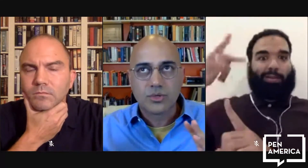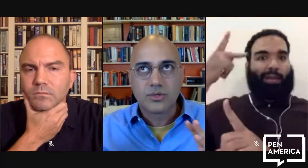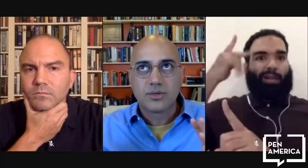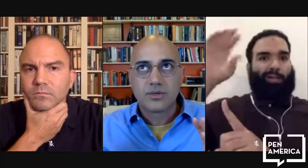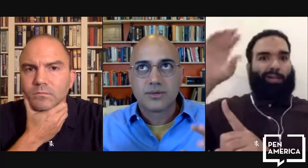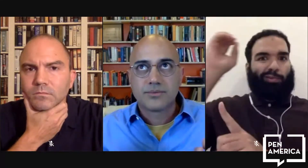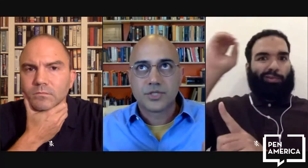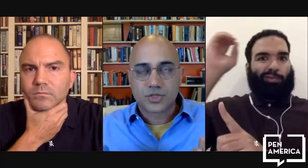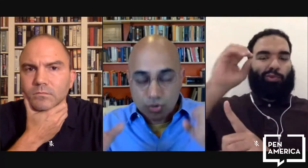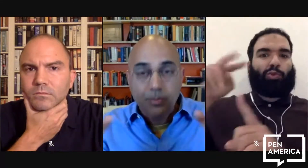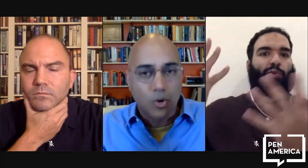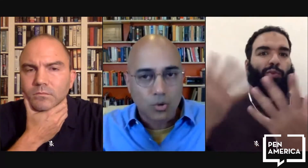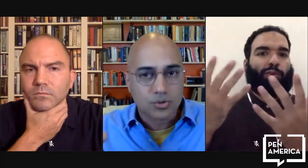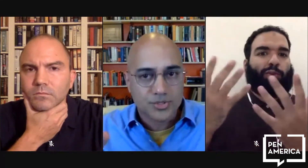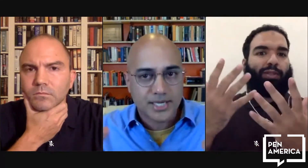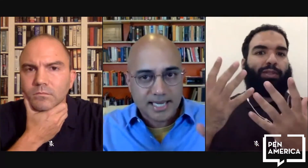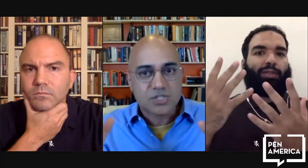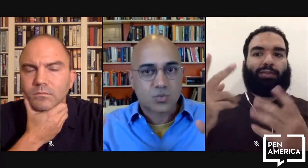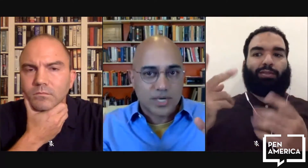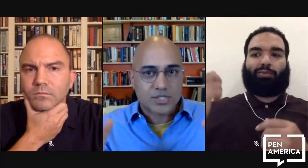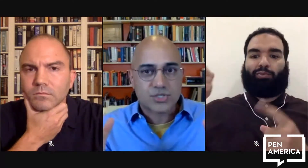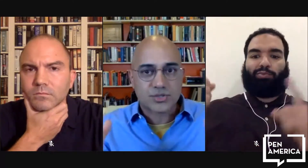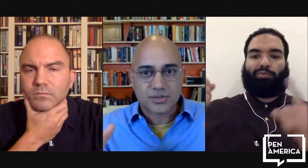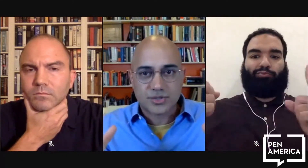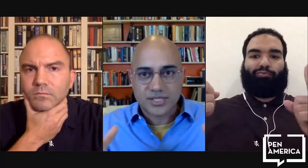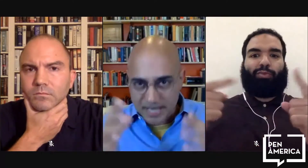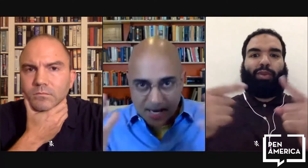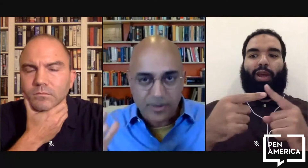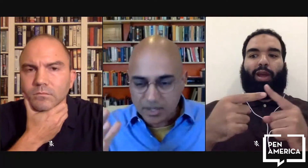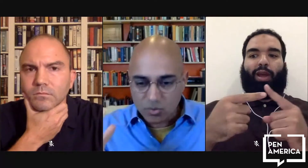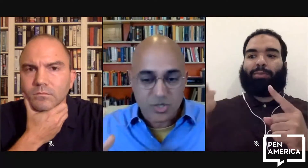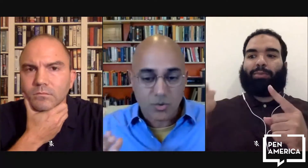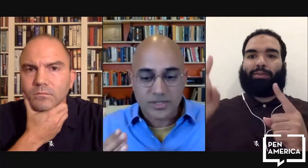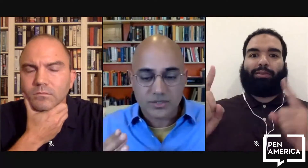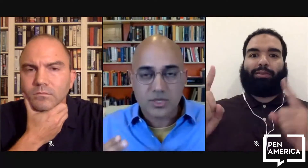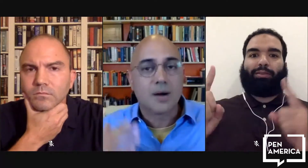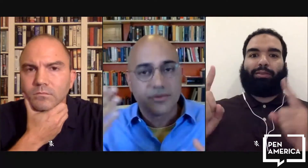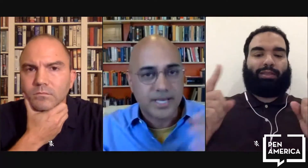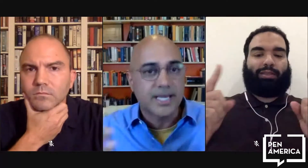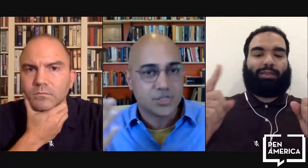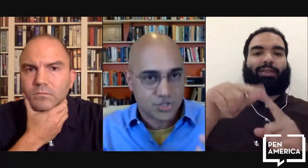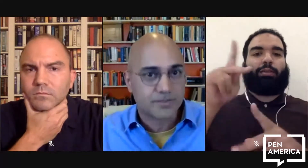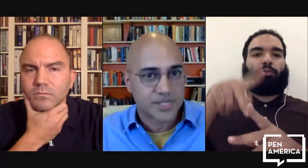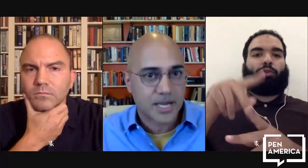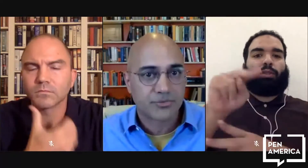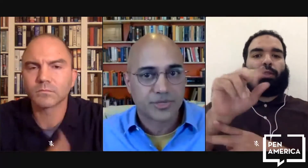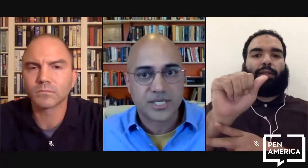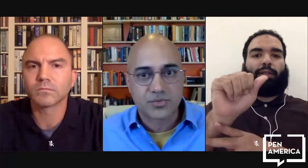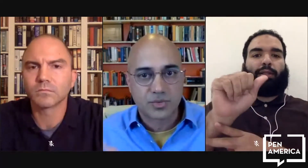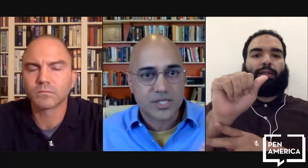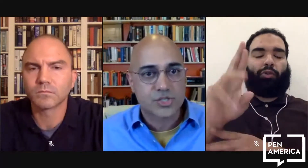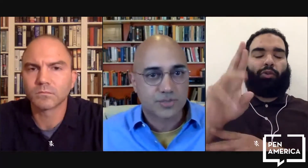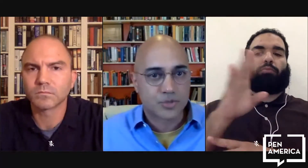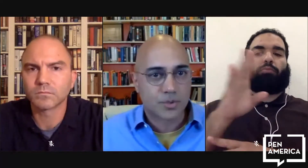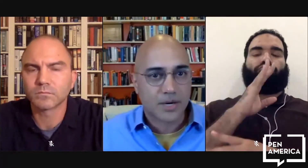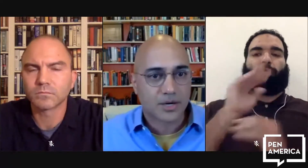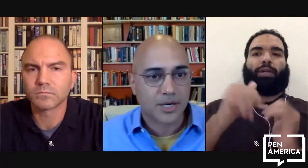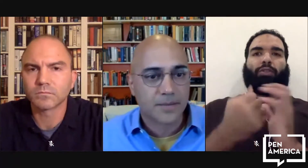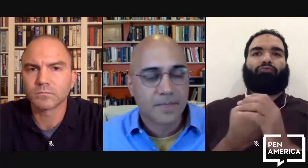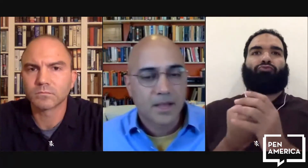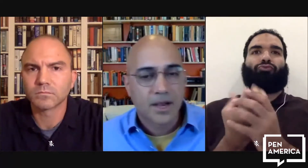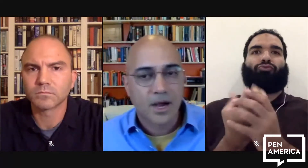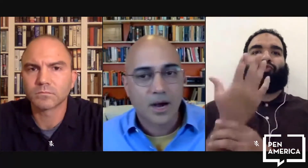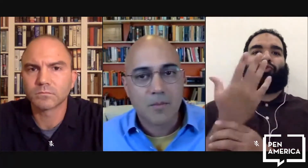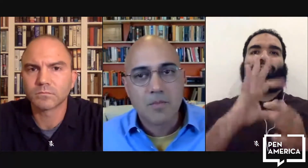two poles against which this narrator was going to come of age himself and his relationship to America,